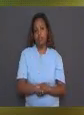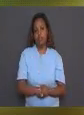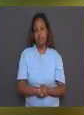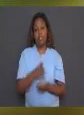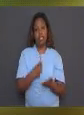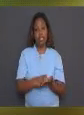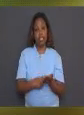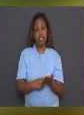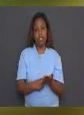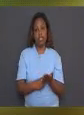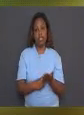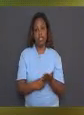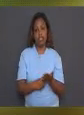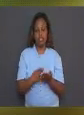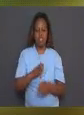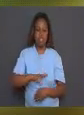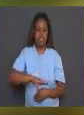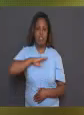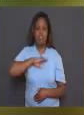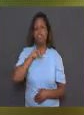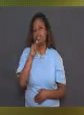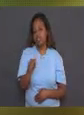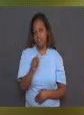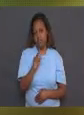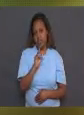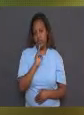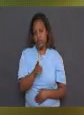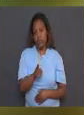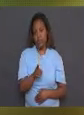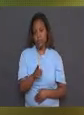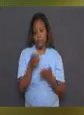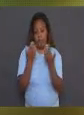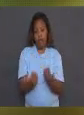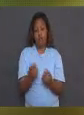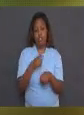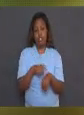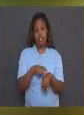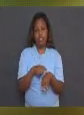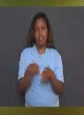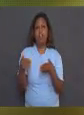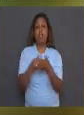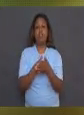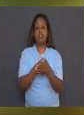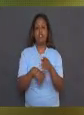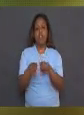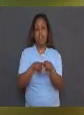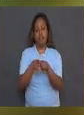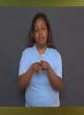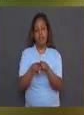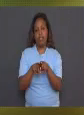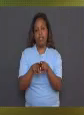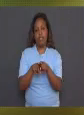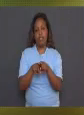This is unsatisfactory. It is now time for a new agreement to